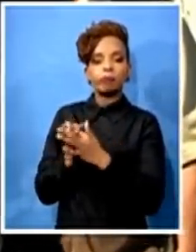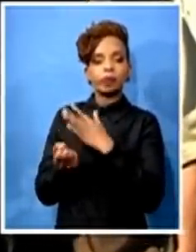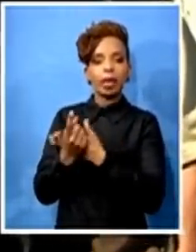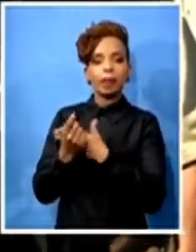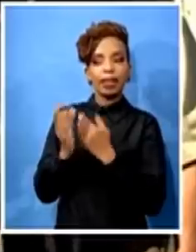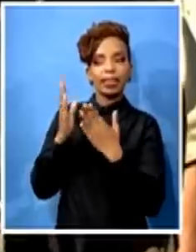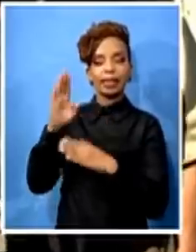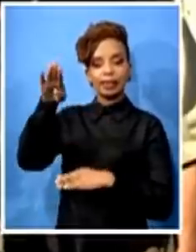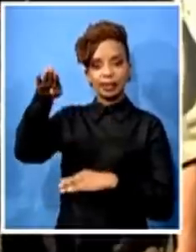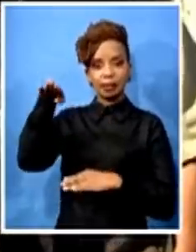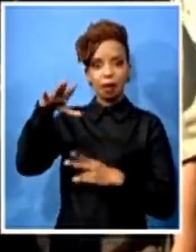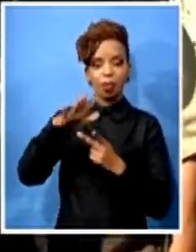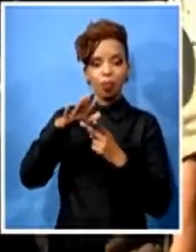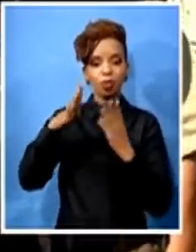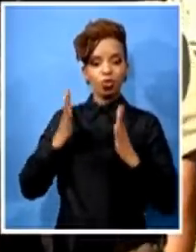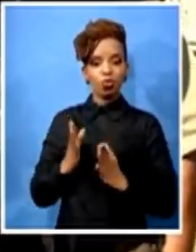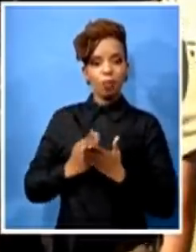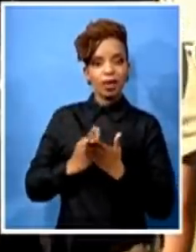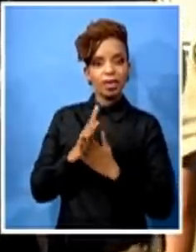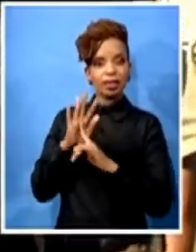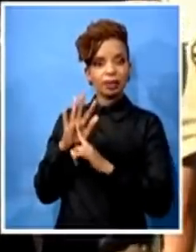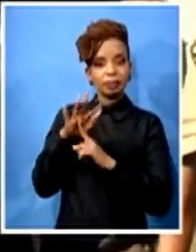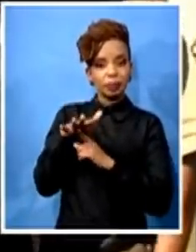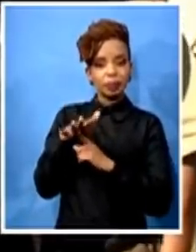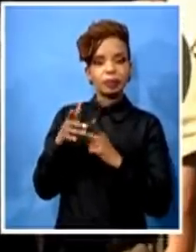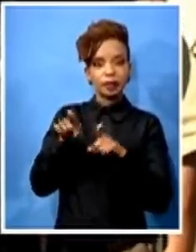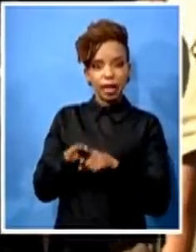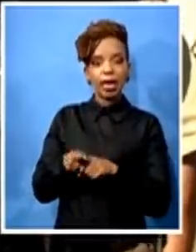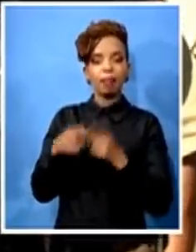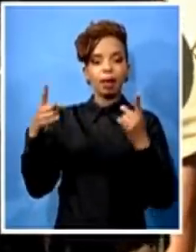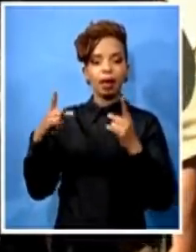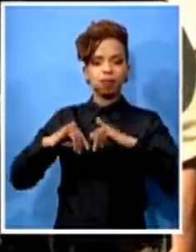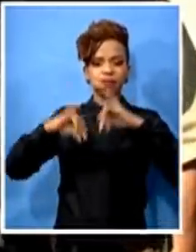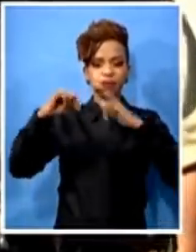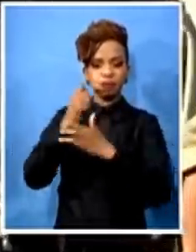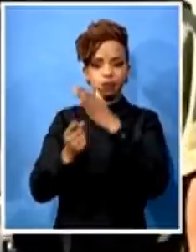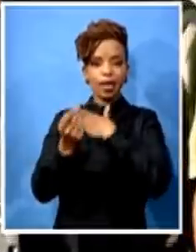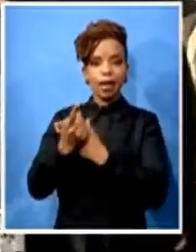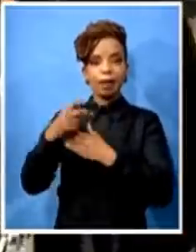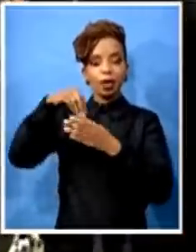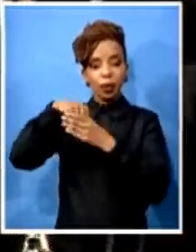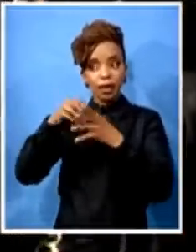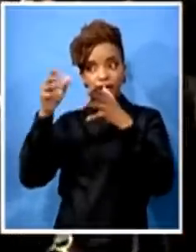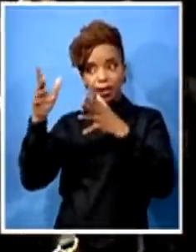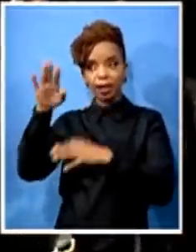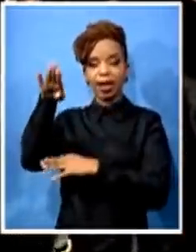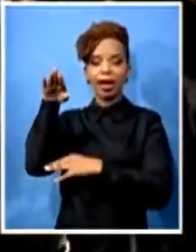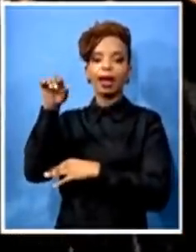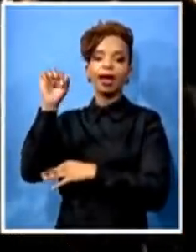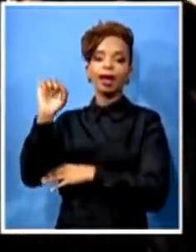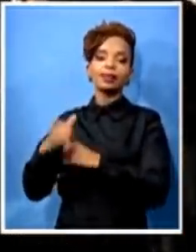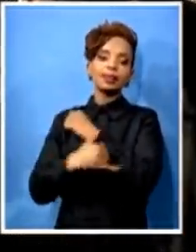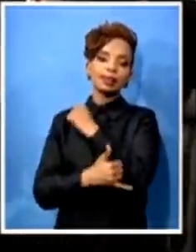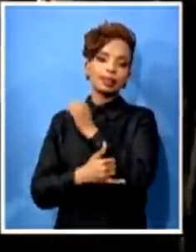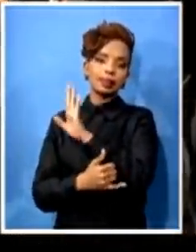and abuses in the country, as we've seen recently. They also want to draw the attention of the African Union and SADC as well.